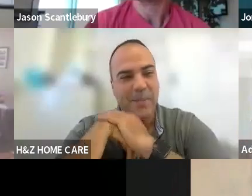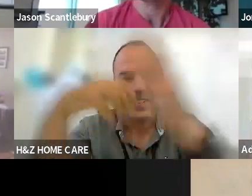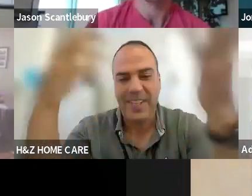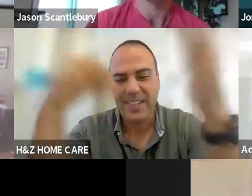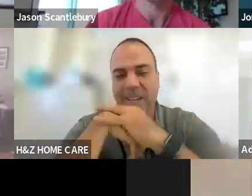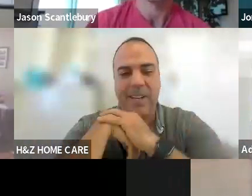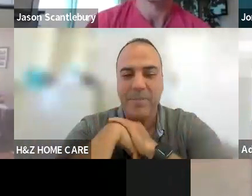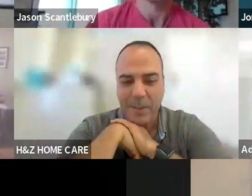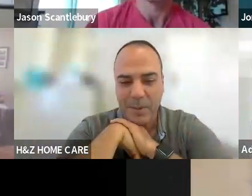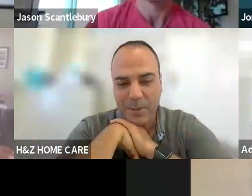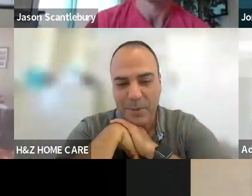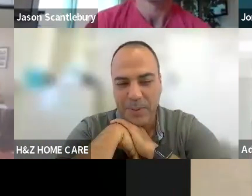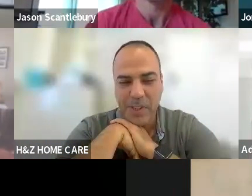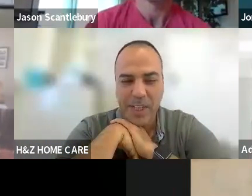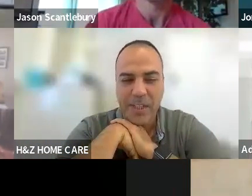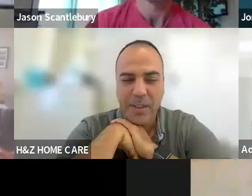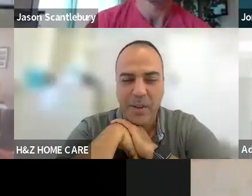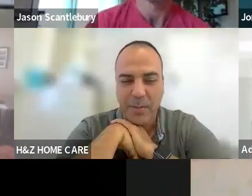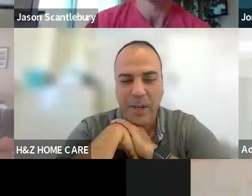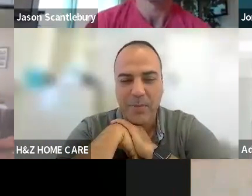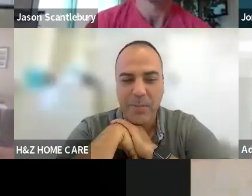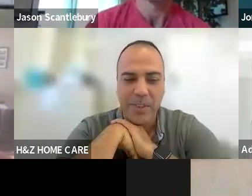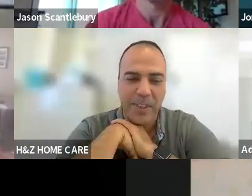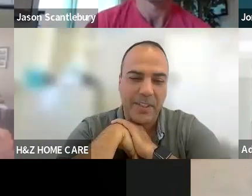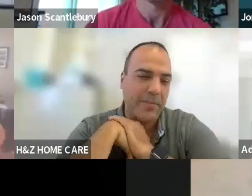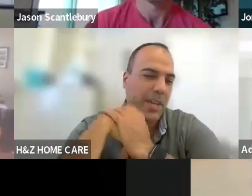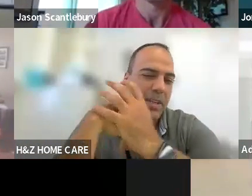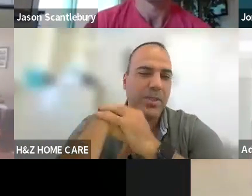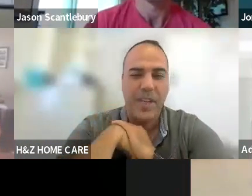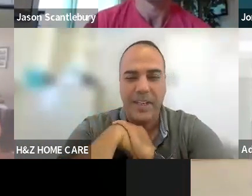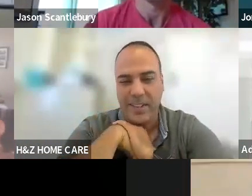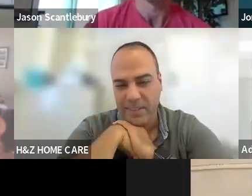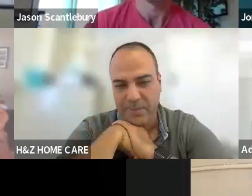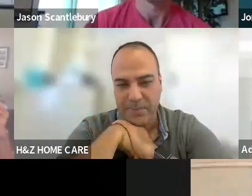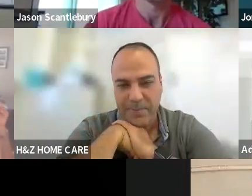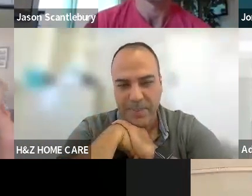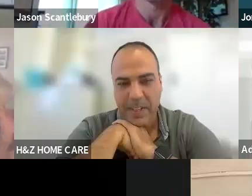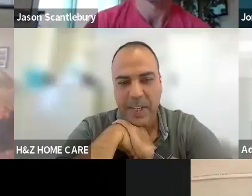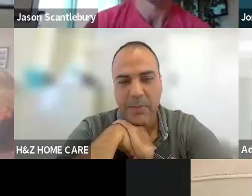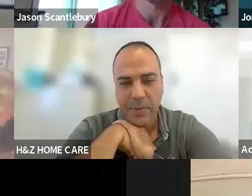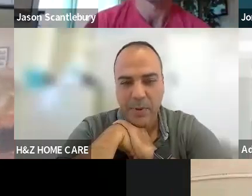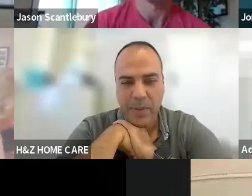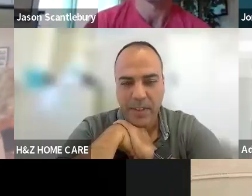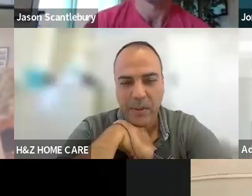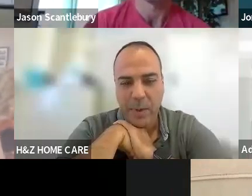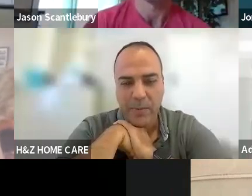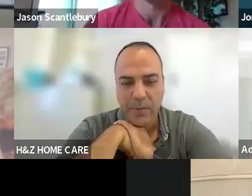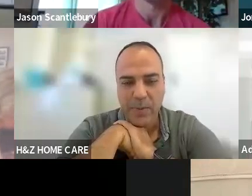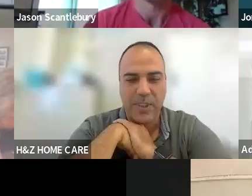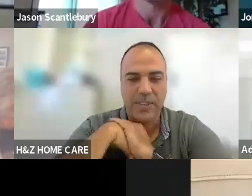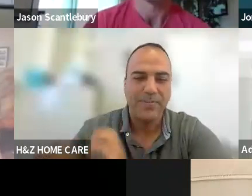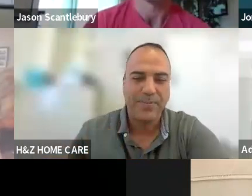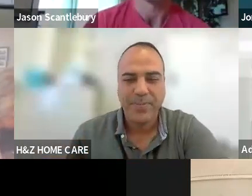I have it. I want to take. Yeah, I will do the sharing all my information here. If any question, I can help them for that. All